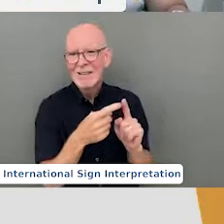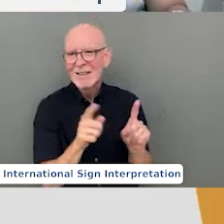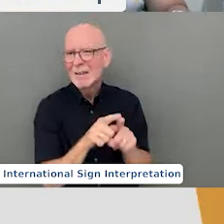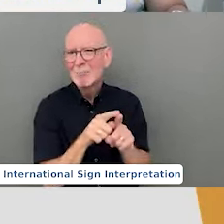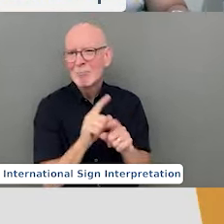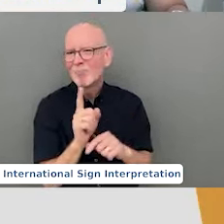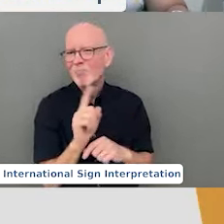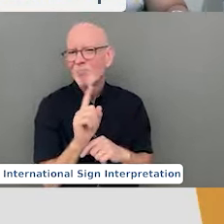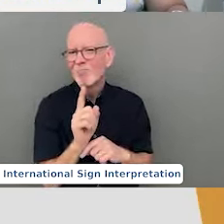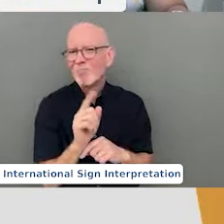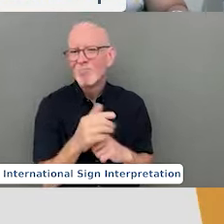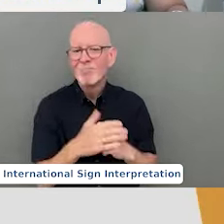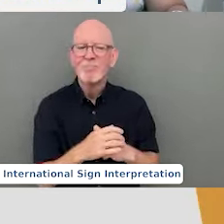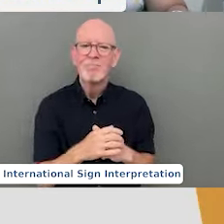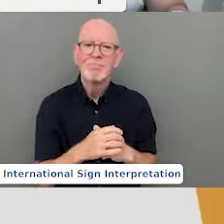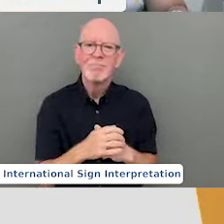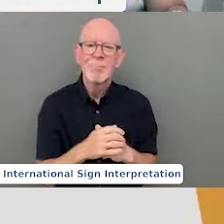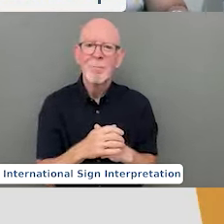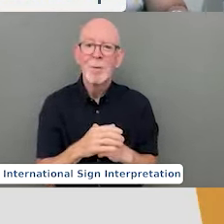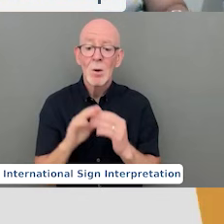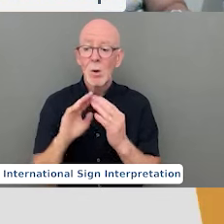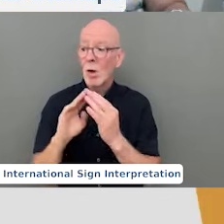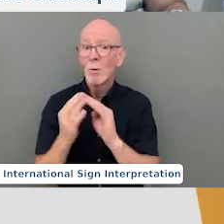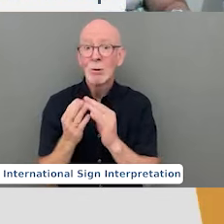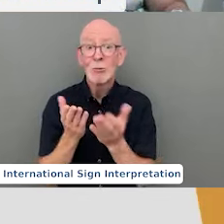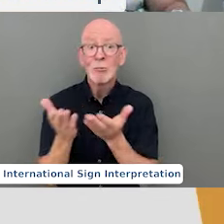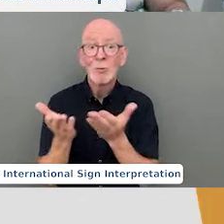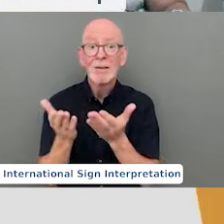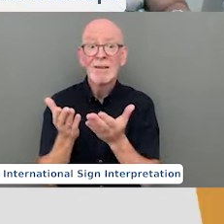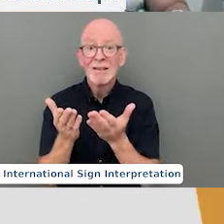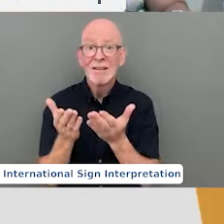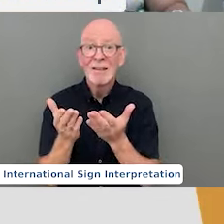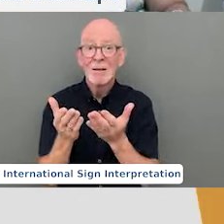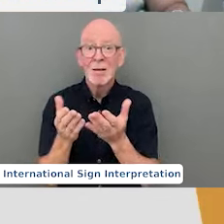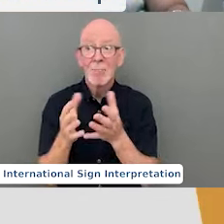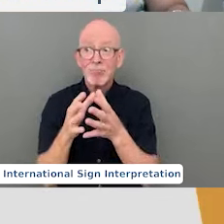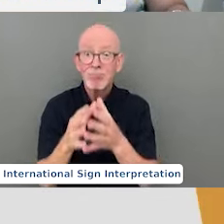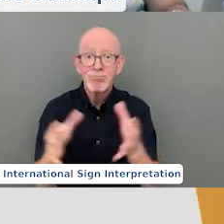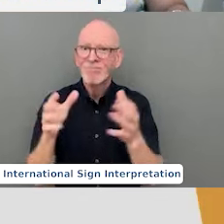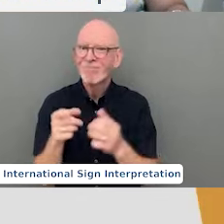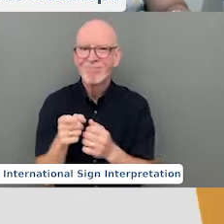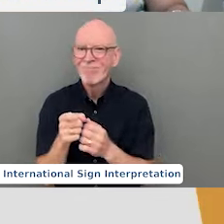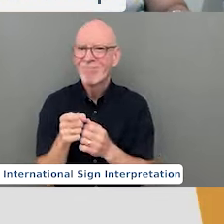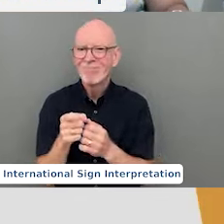and committed to in terms of social protection programs and the practice.